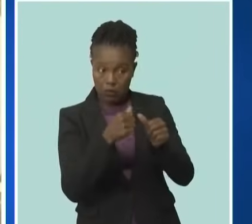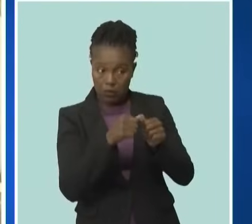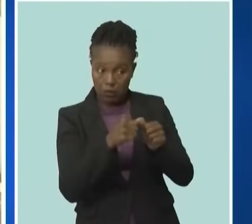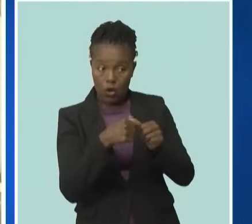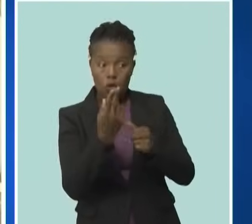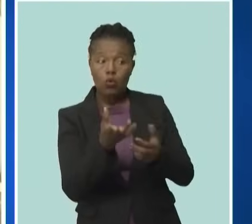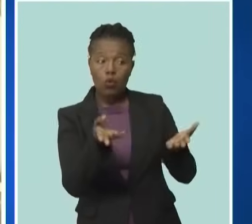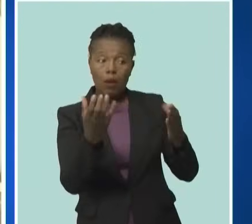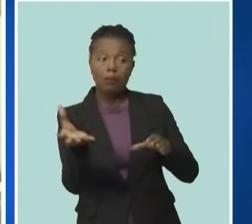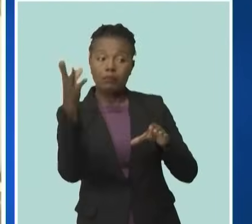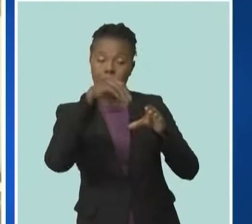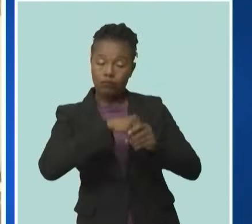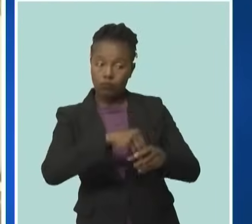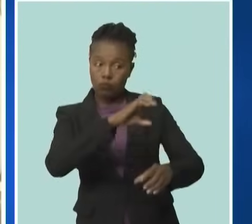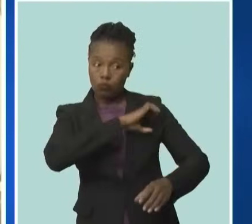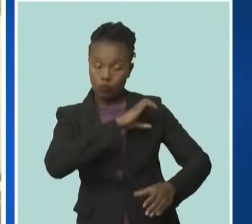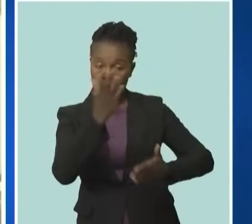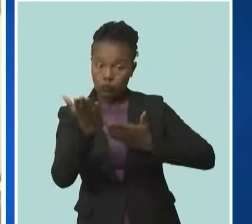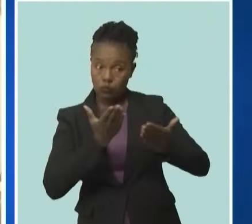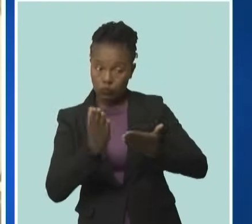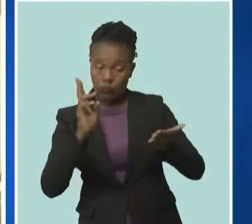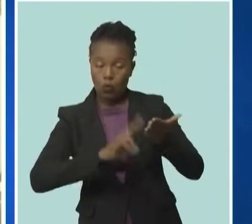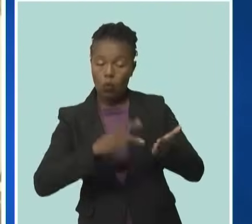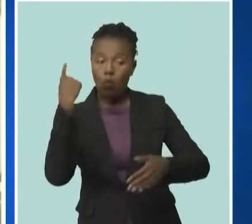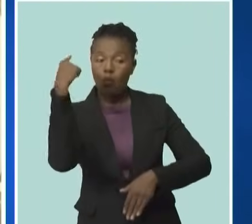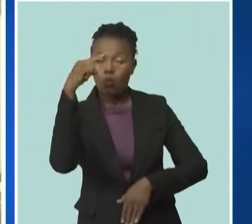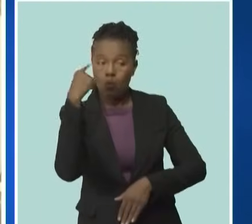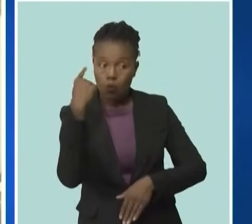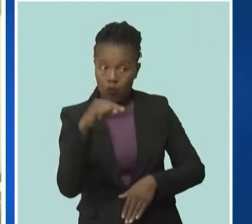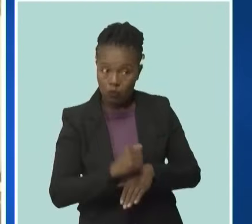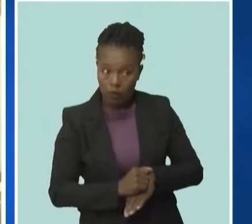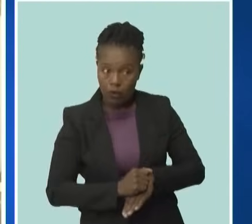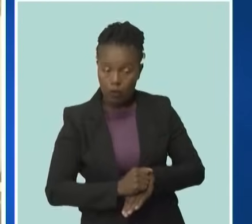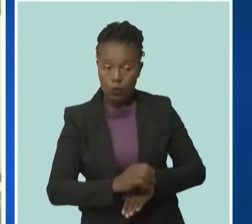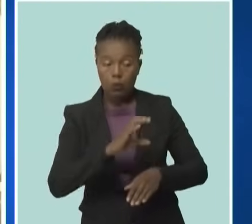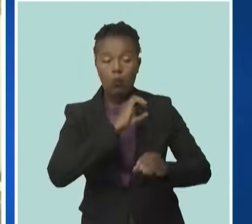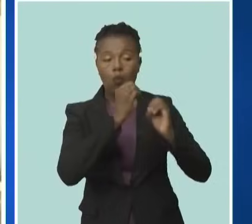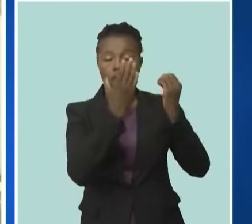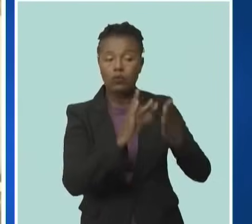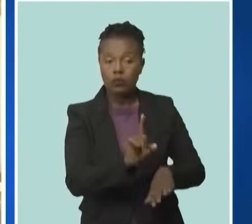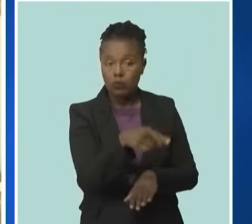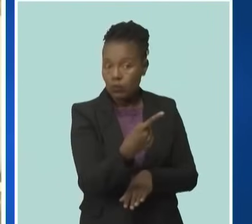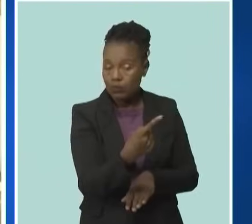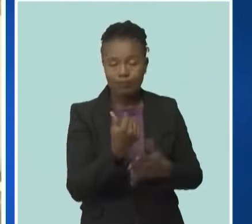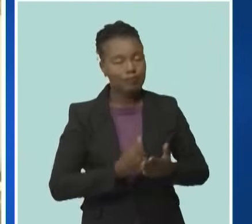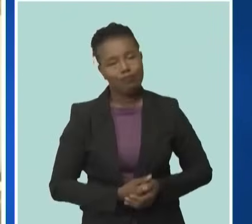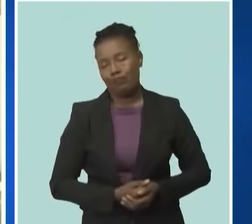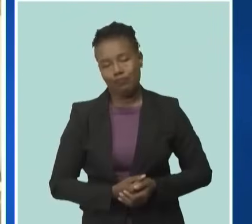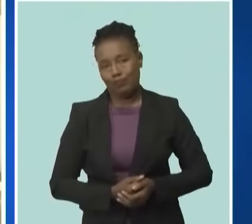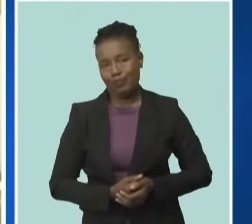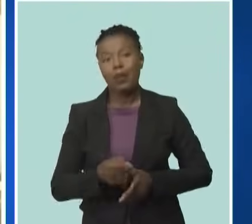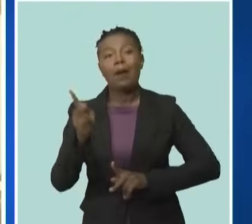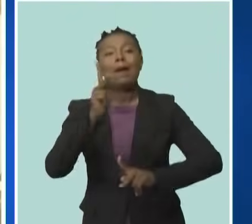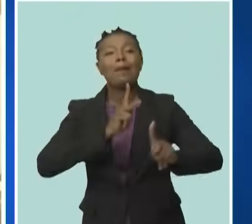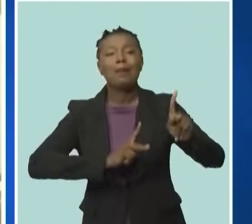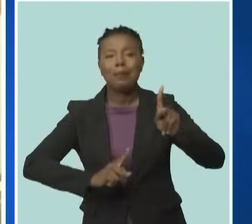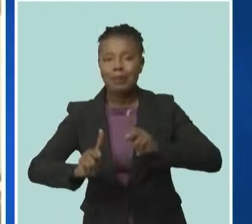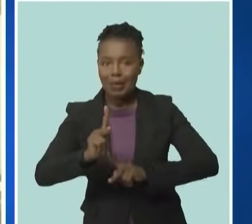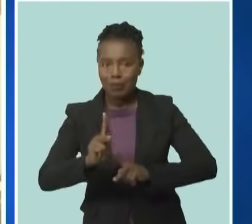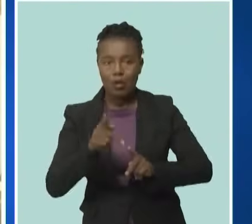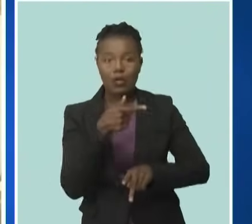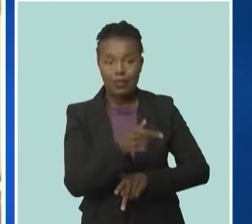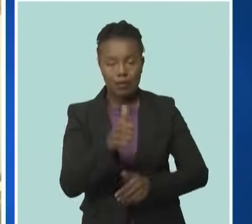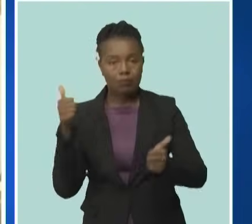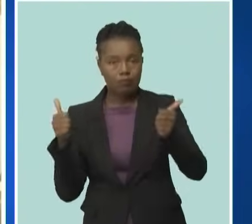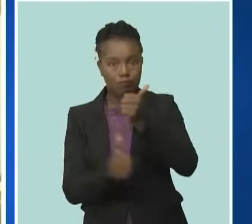not just to be a police officer, but also the public servant. There are two ways